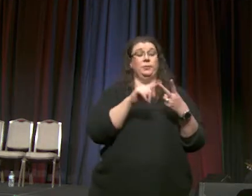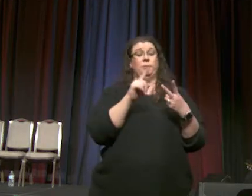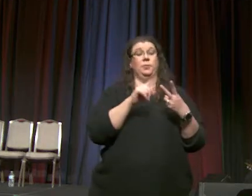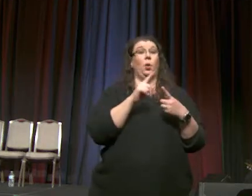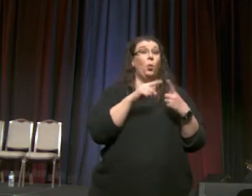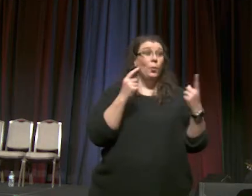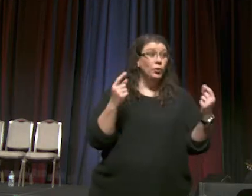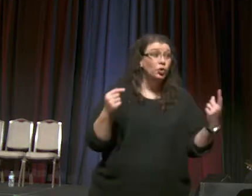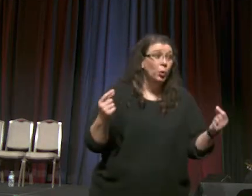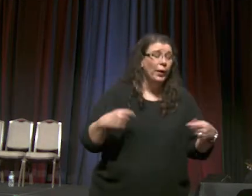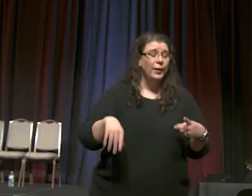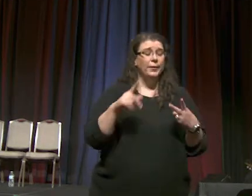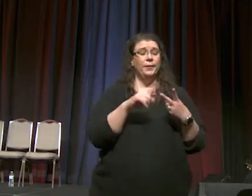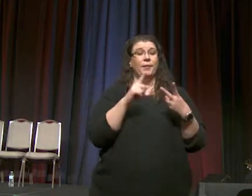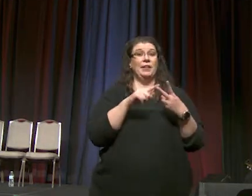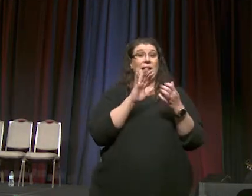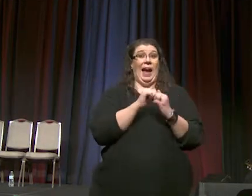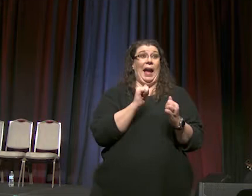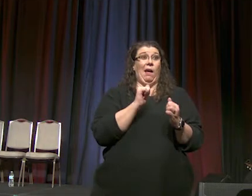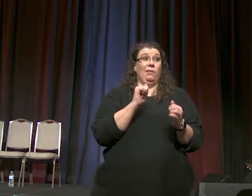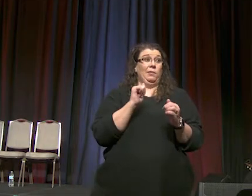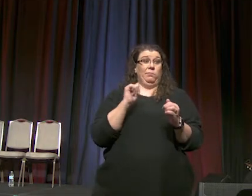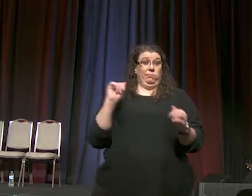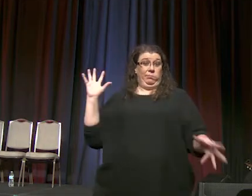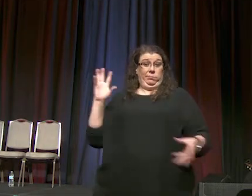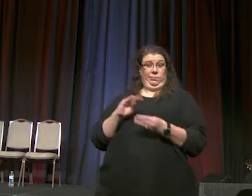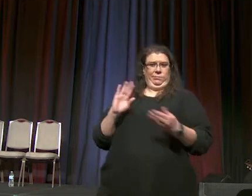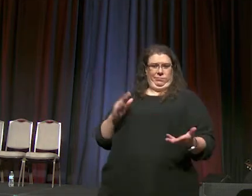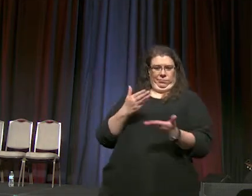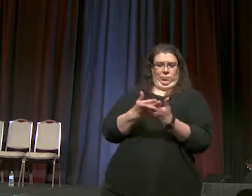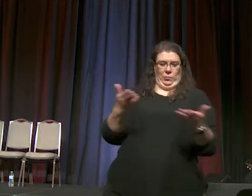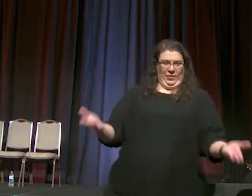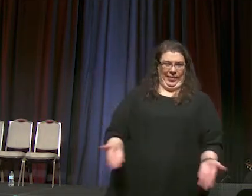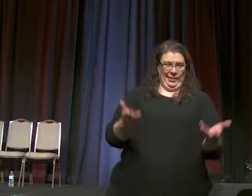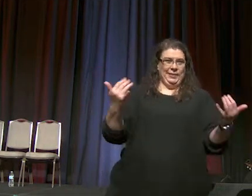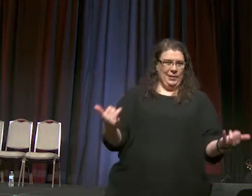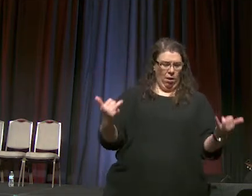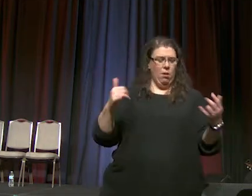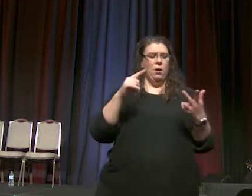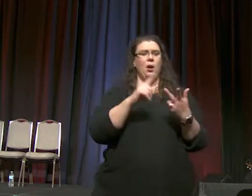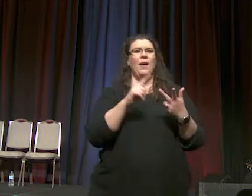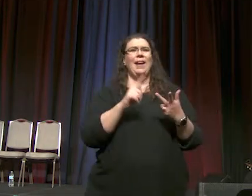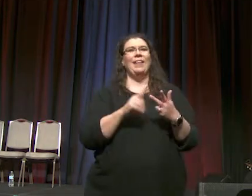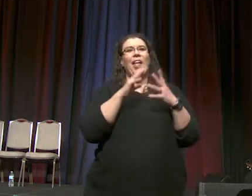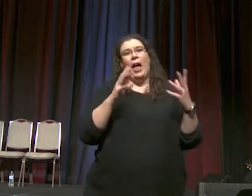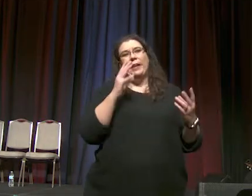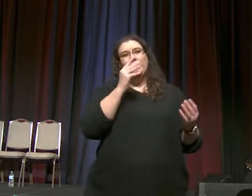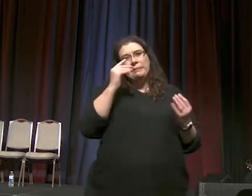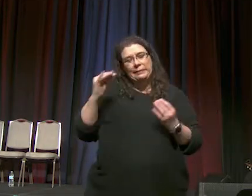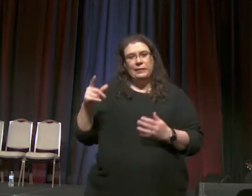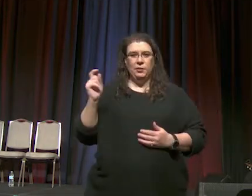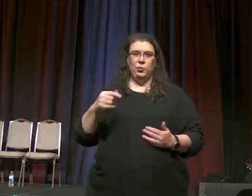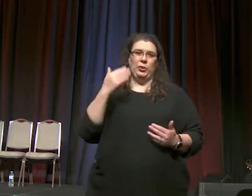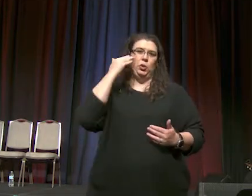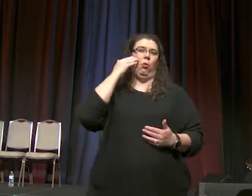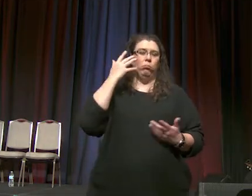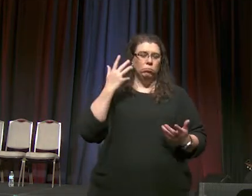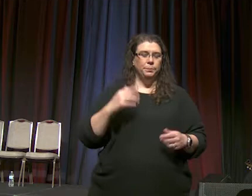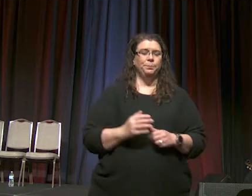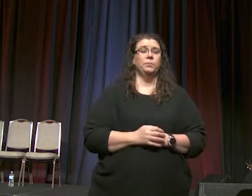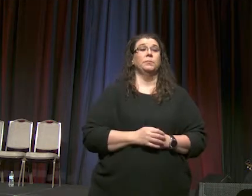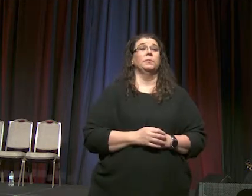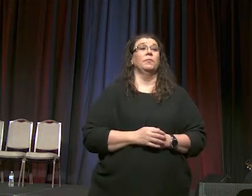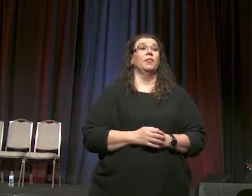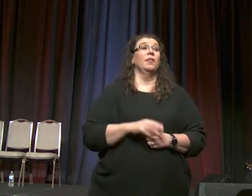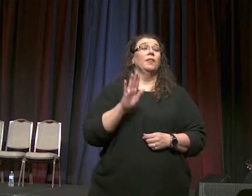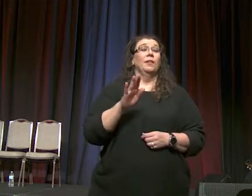be doing, how did we get here, and a lot of the logistical pieces that you will need to have. As way